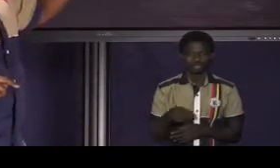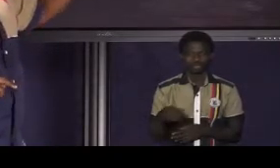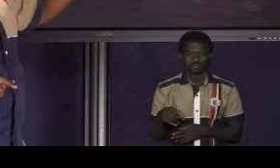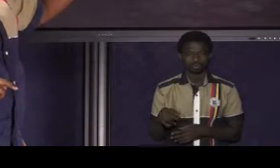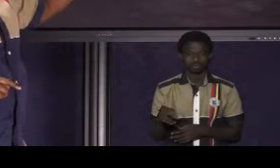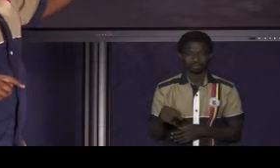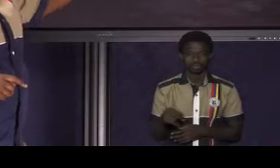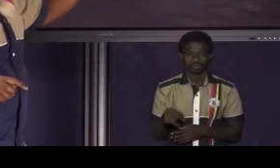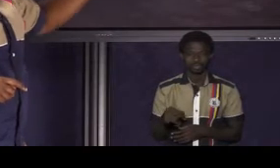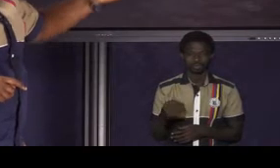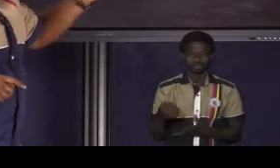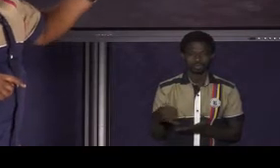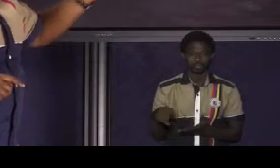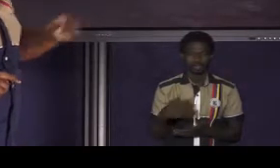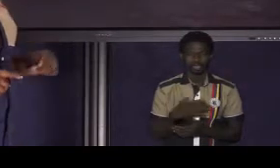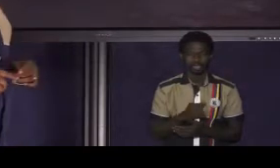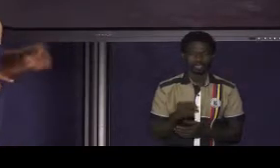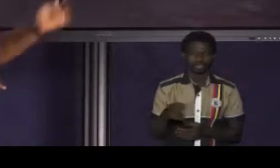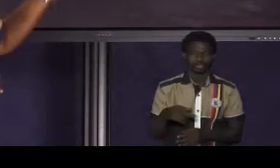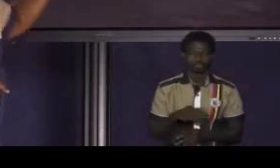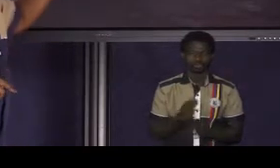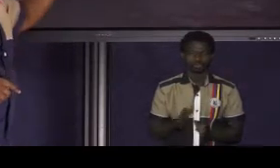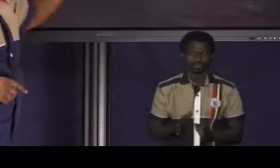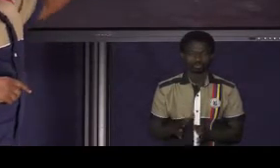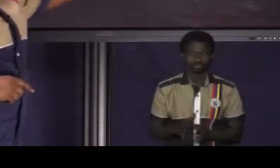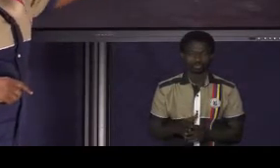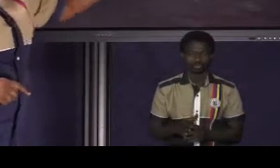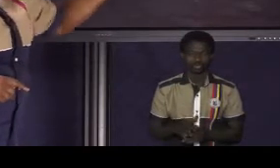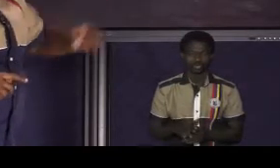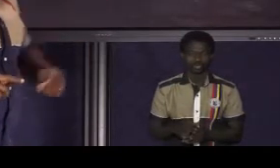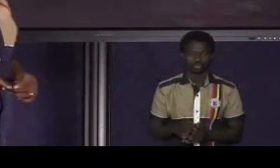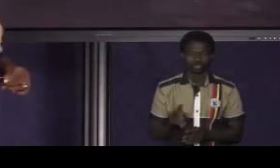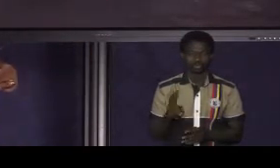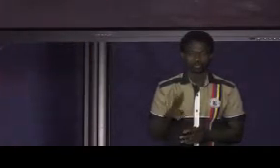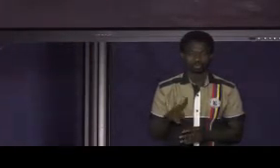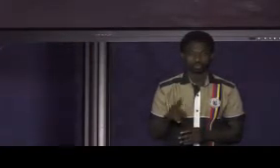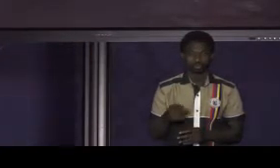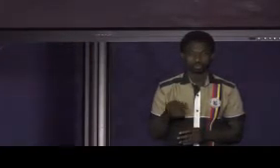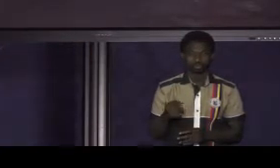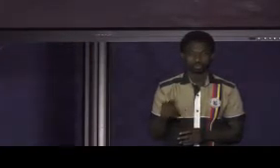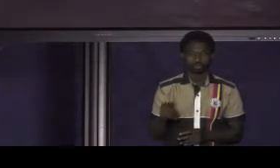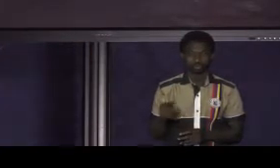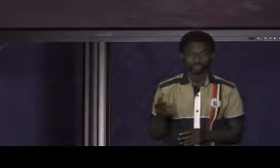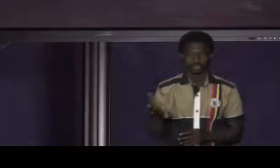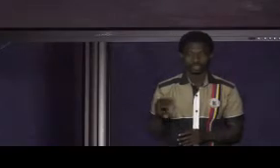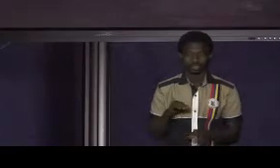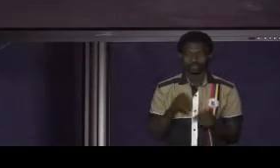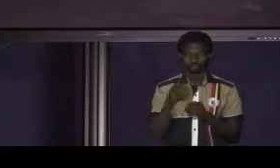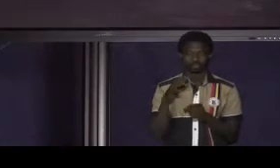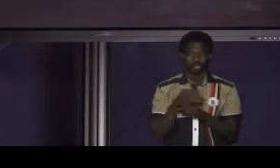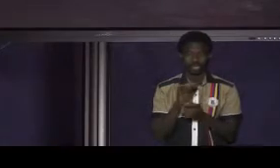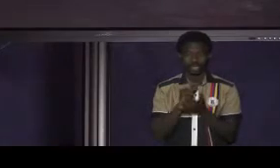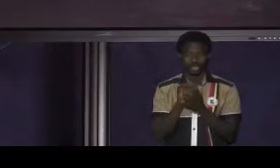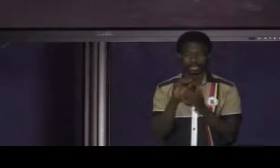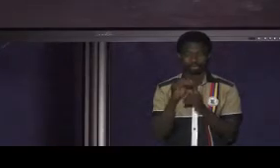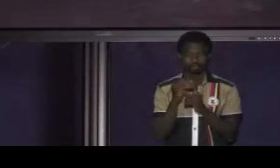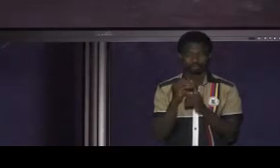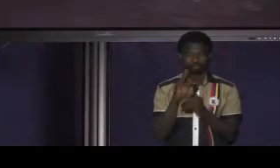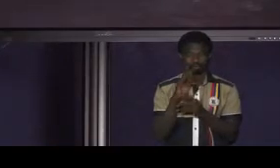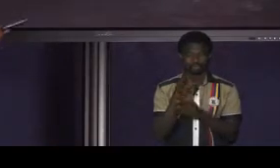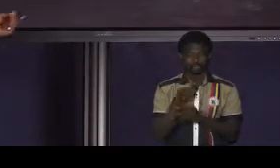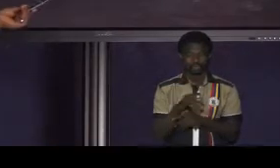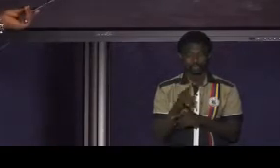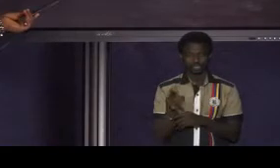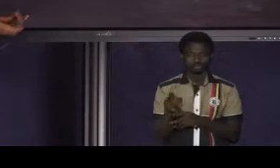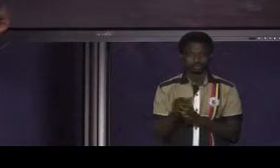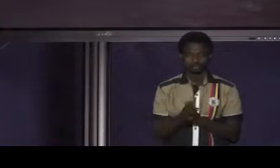a pencil, and a ruler. Full stop. 2 punctuation marks there. Did you get that too? Brilliant